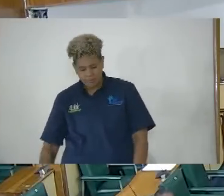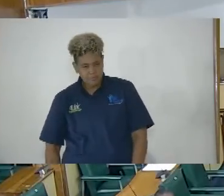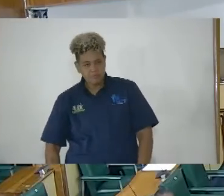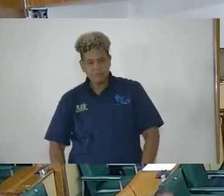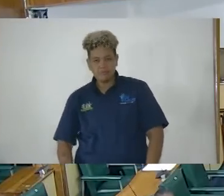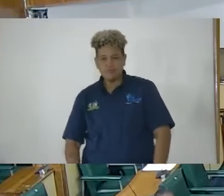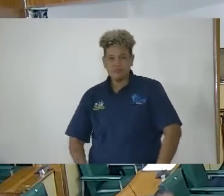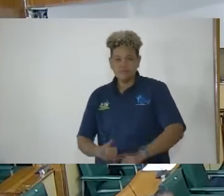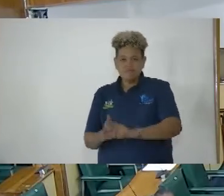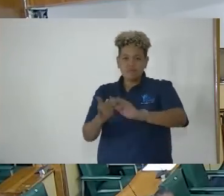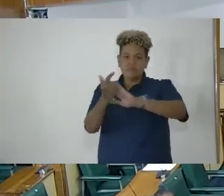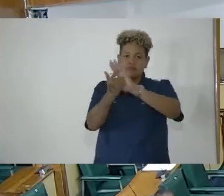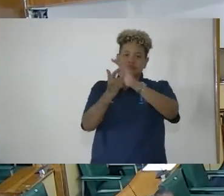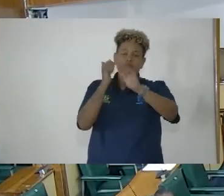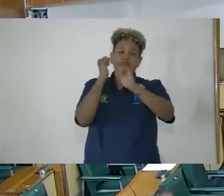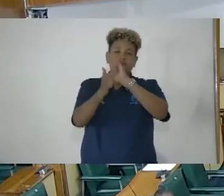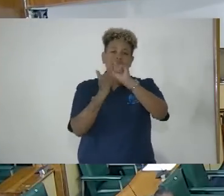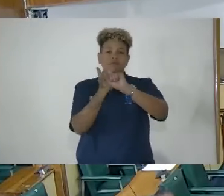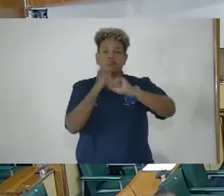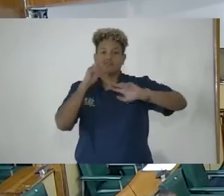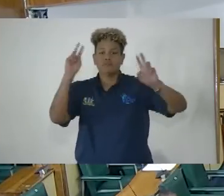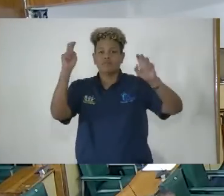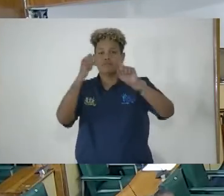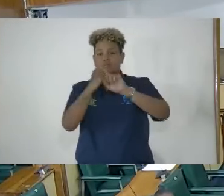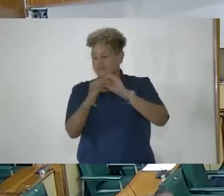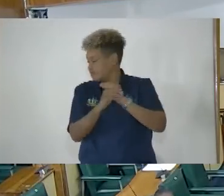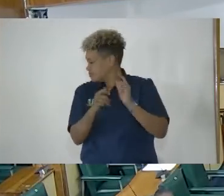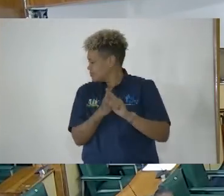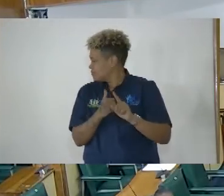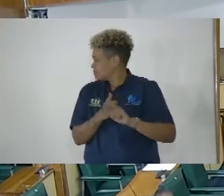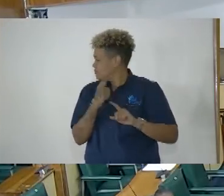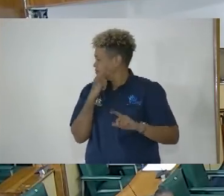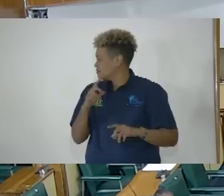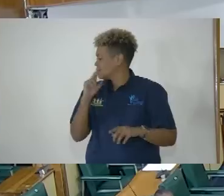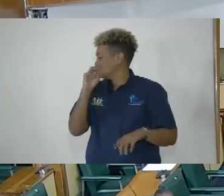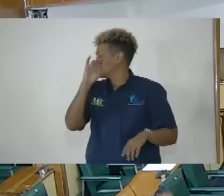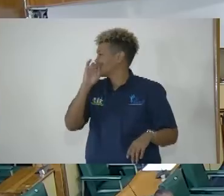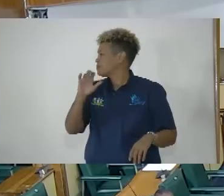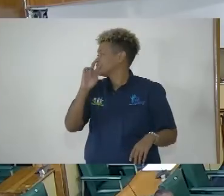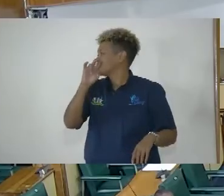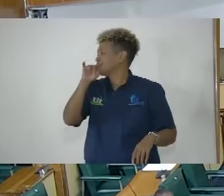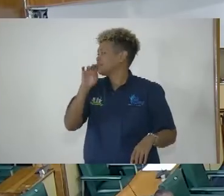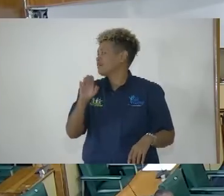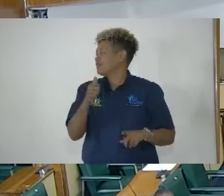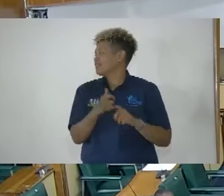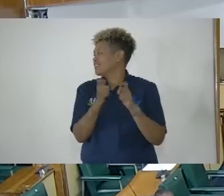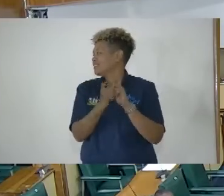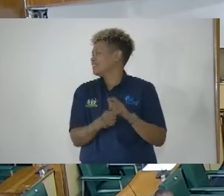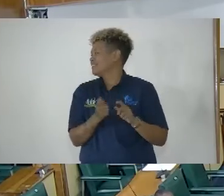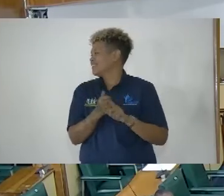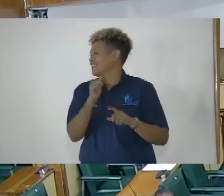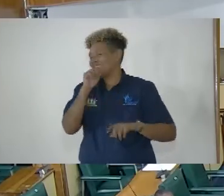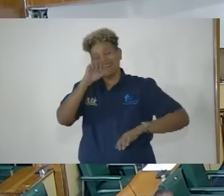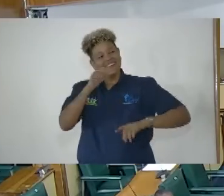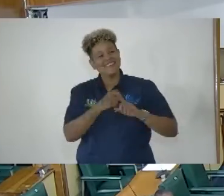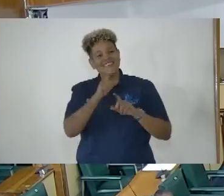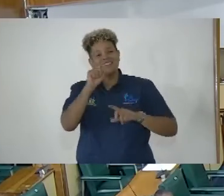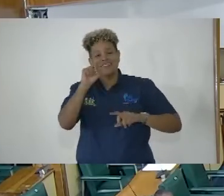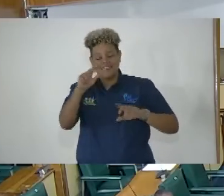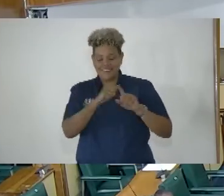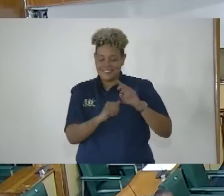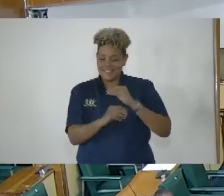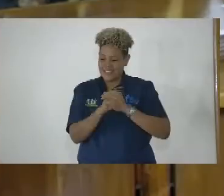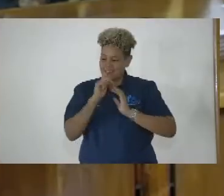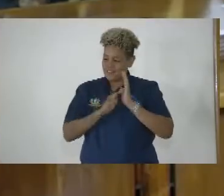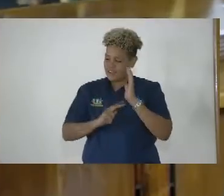A bill shortly entitled the Domestic Violence Amendment Act 2023 read